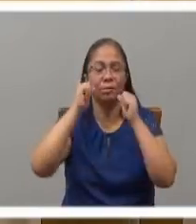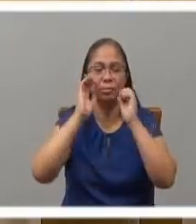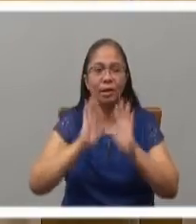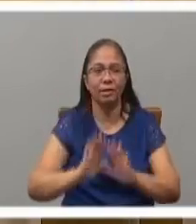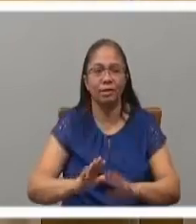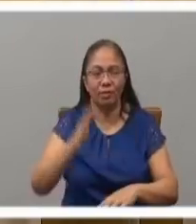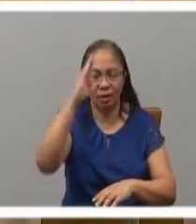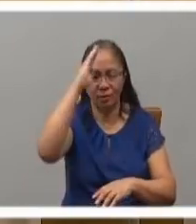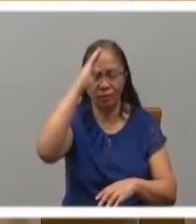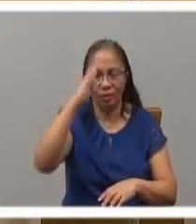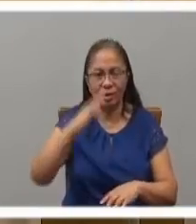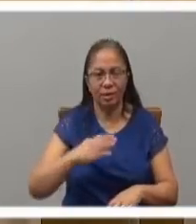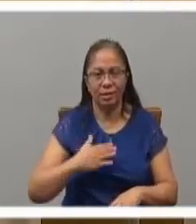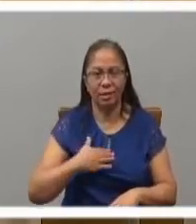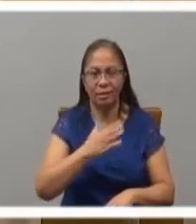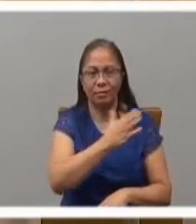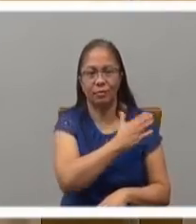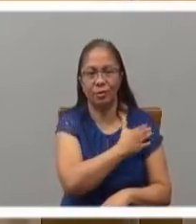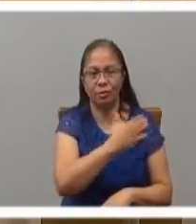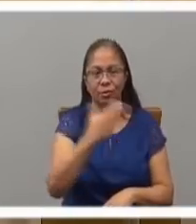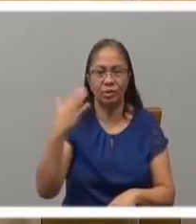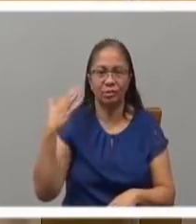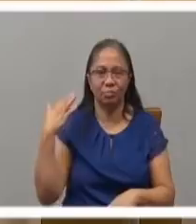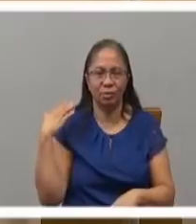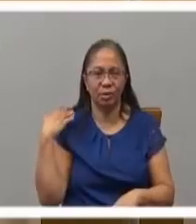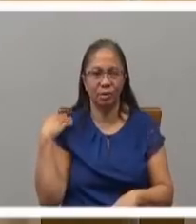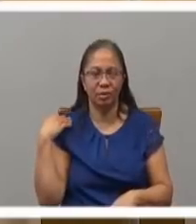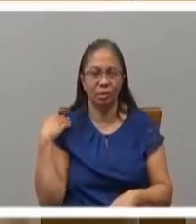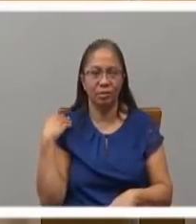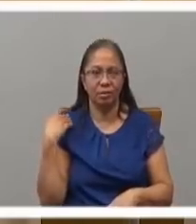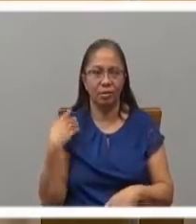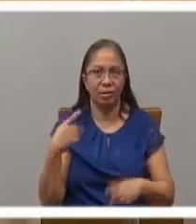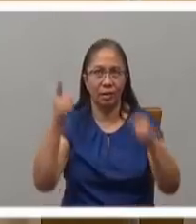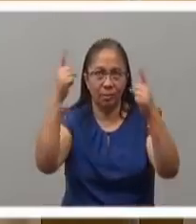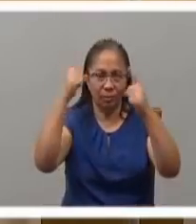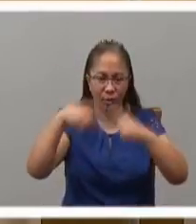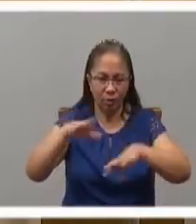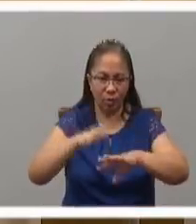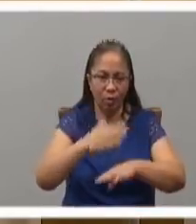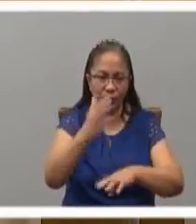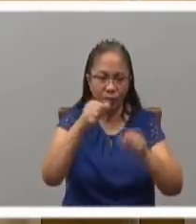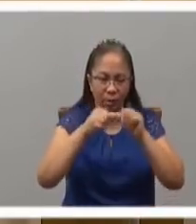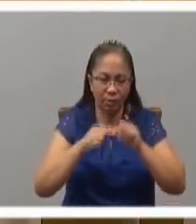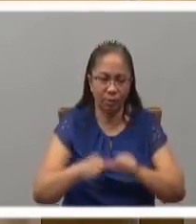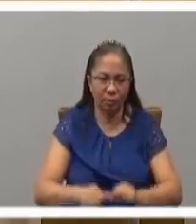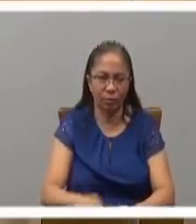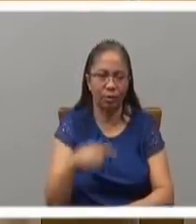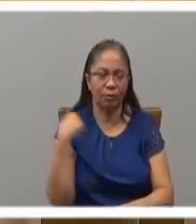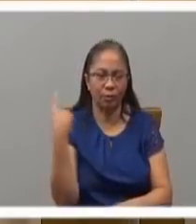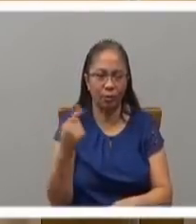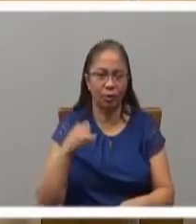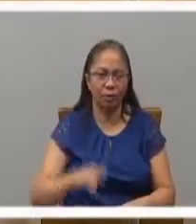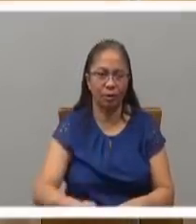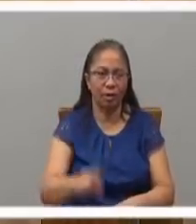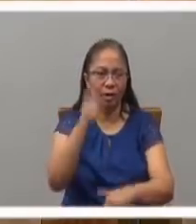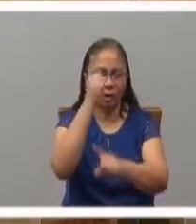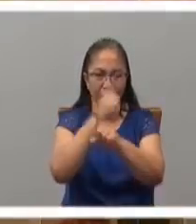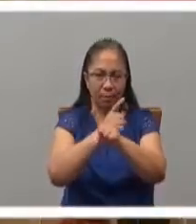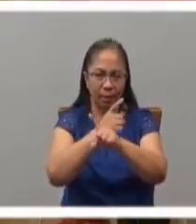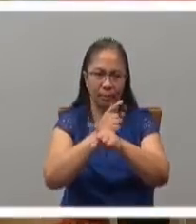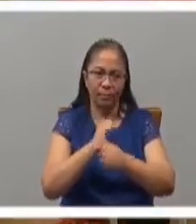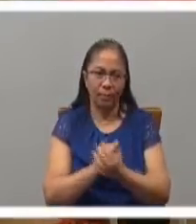God, the Father, and the Son, and the Holy Spirit come down on you and remain with you forever.